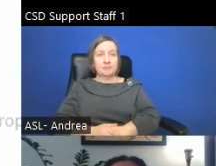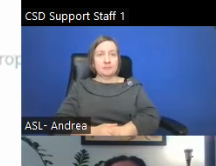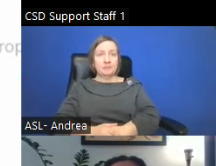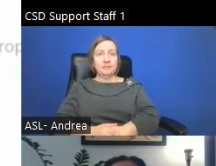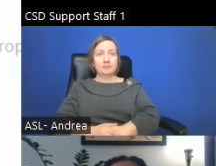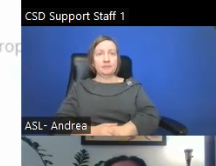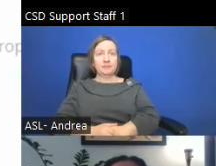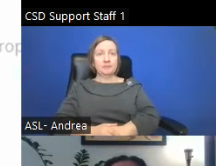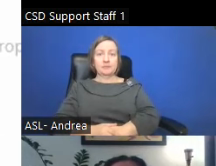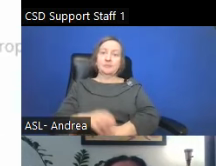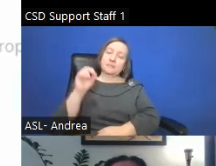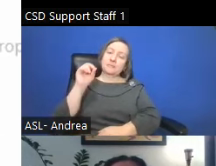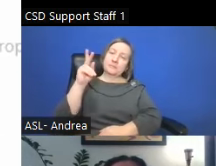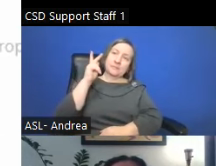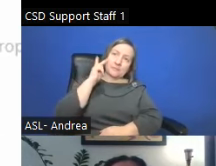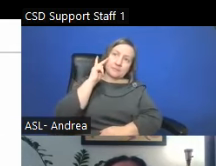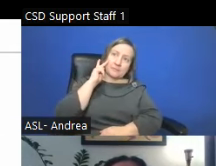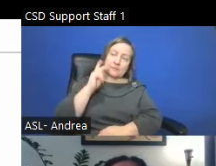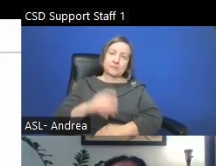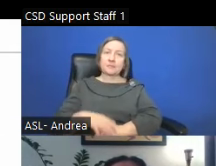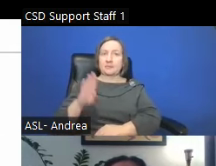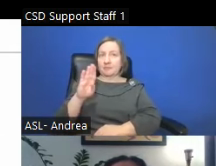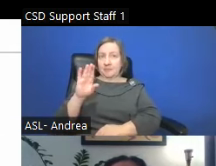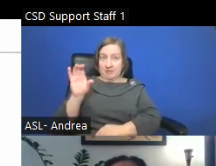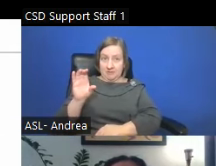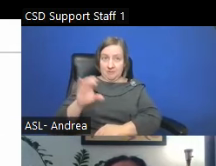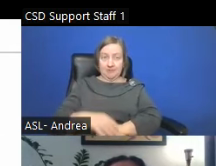Okay, let's see here. B and C.